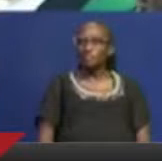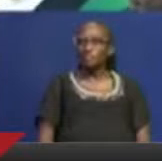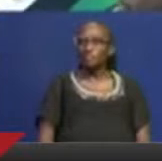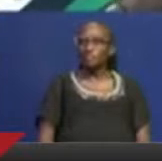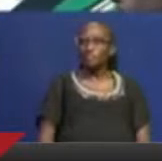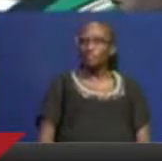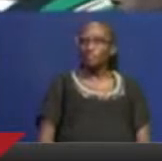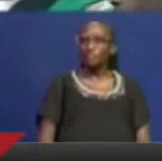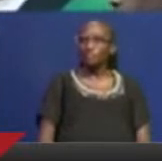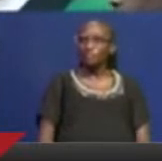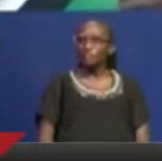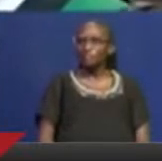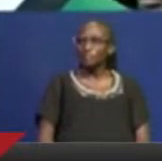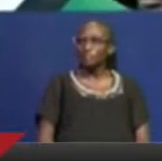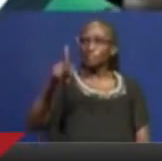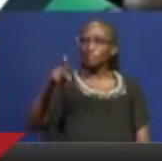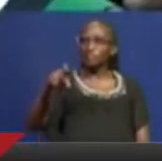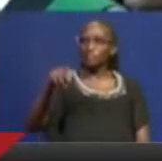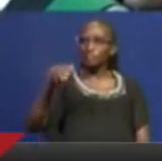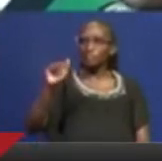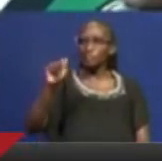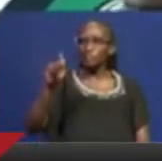Chukai Ganga Ngombe Ntwega Patrick.